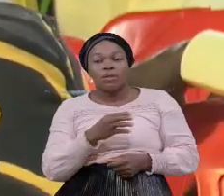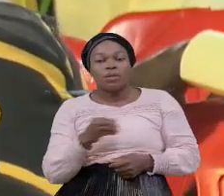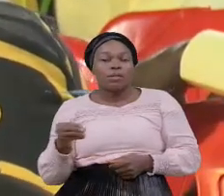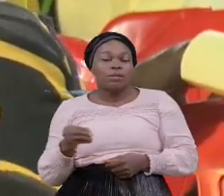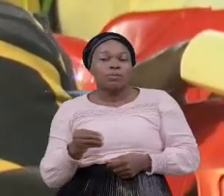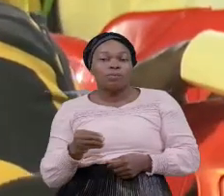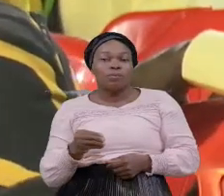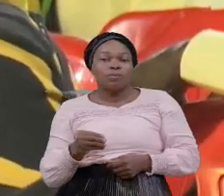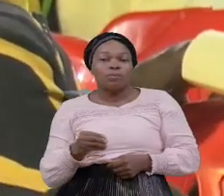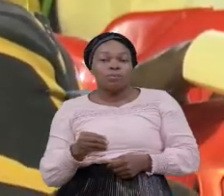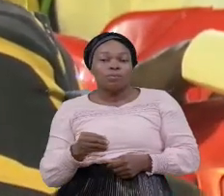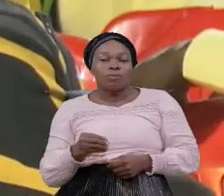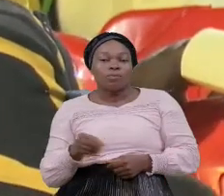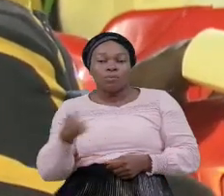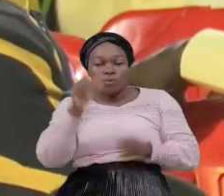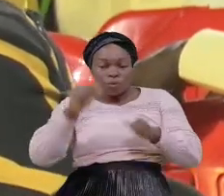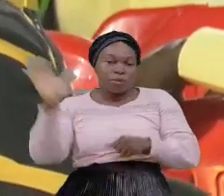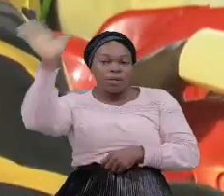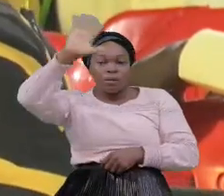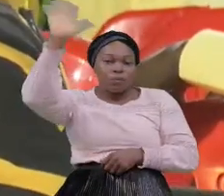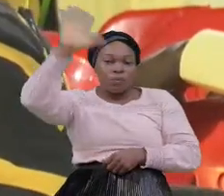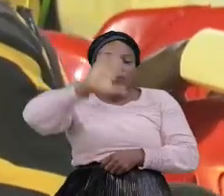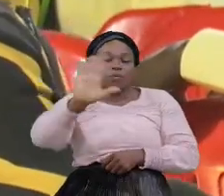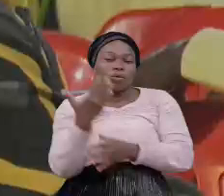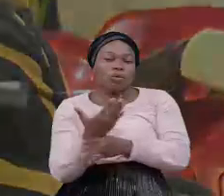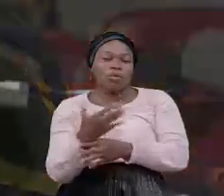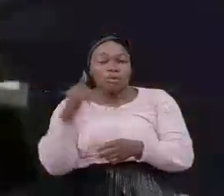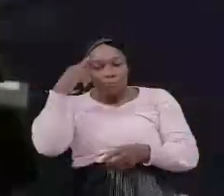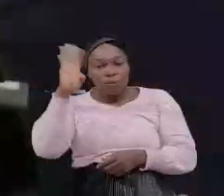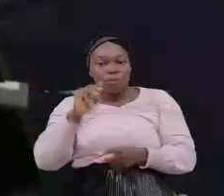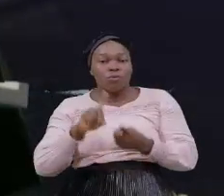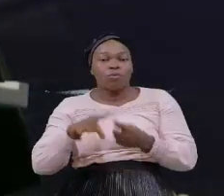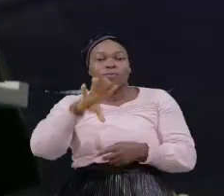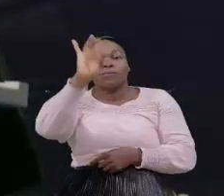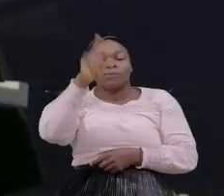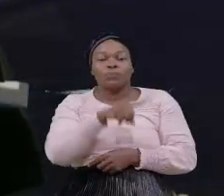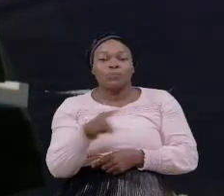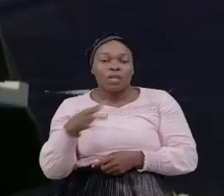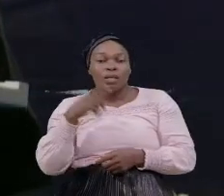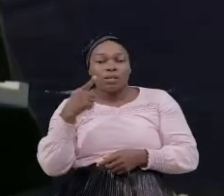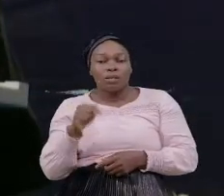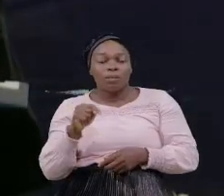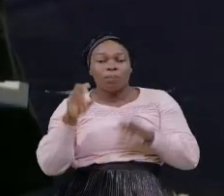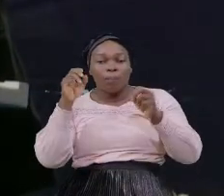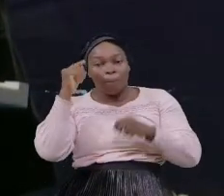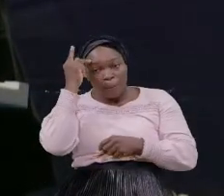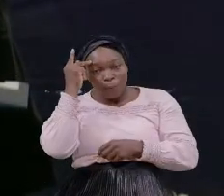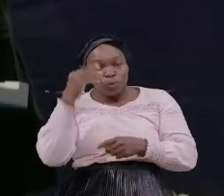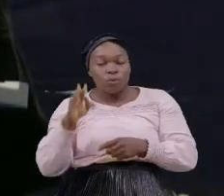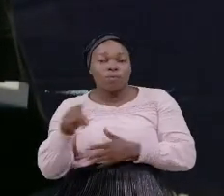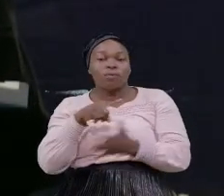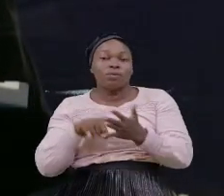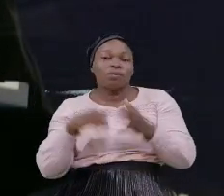your hand. The essence of this crusade is what we are doing right now. The angels are